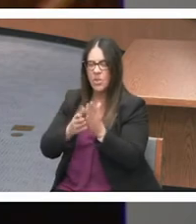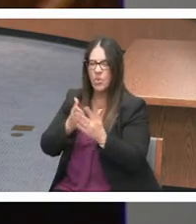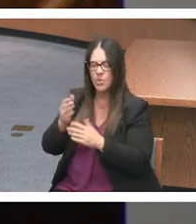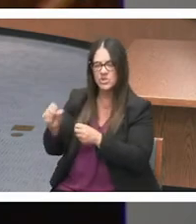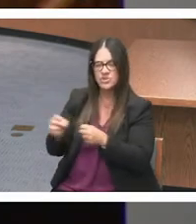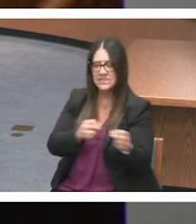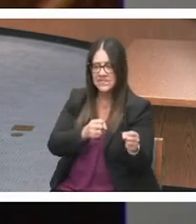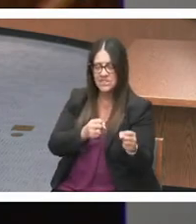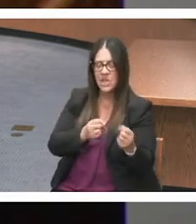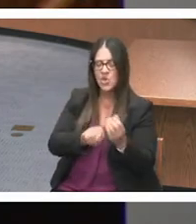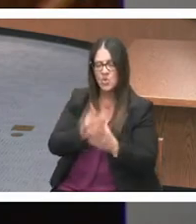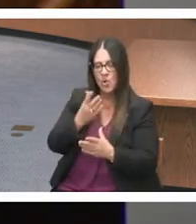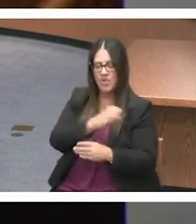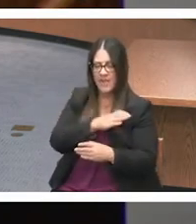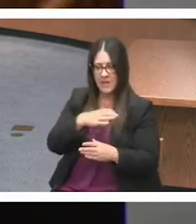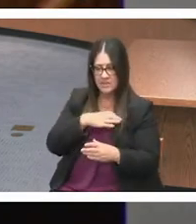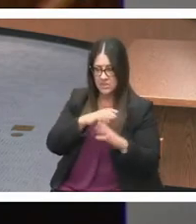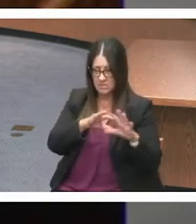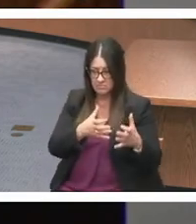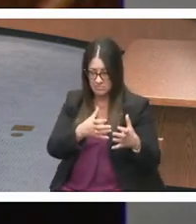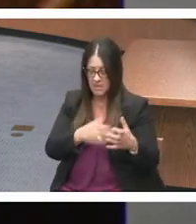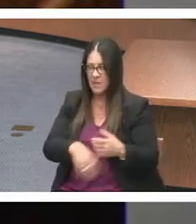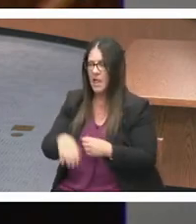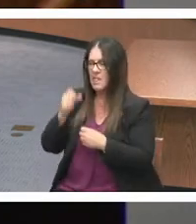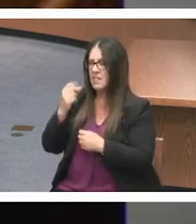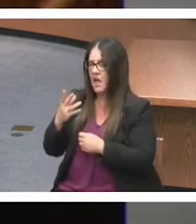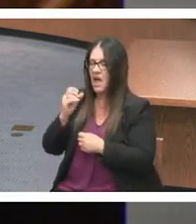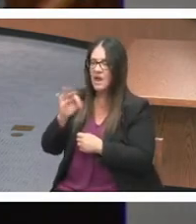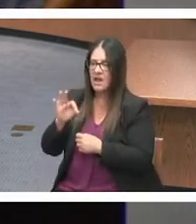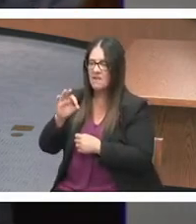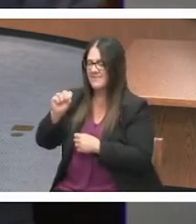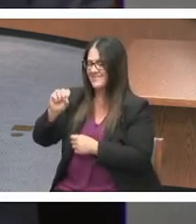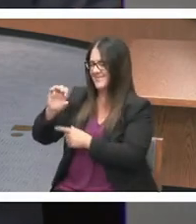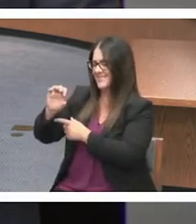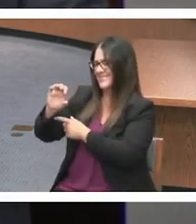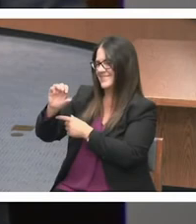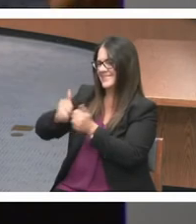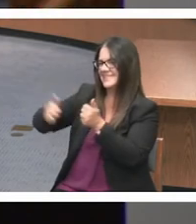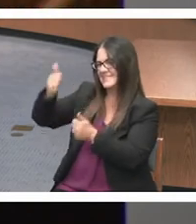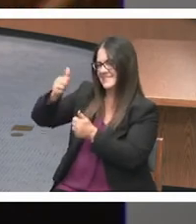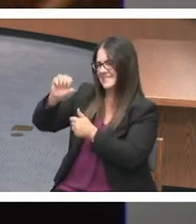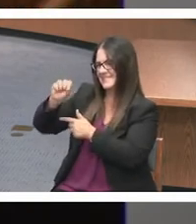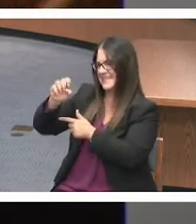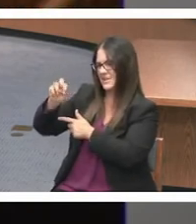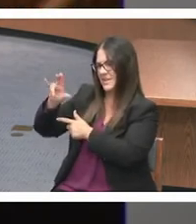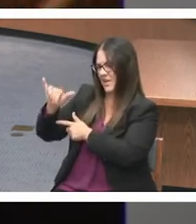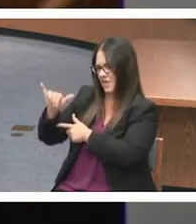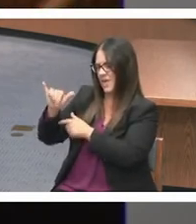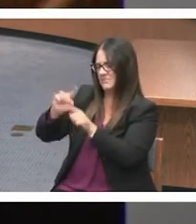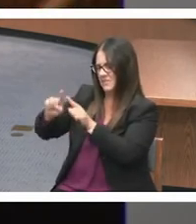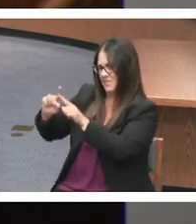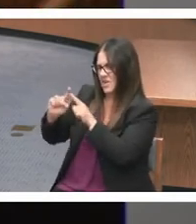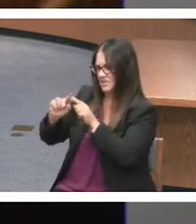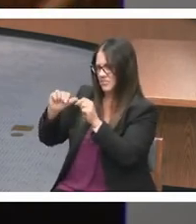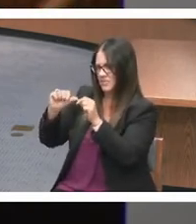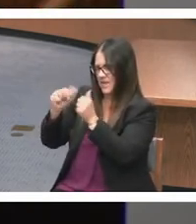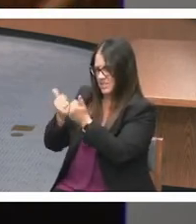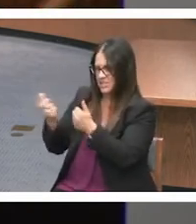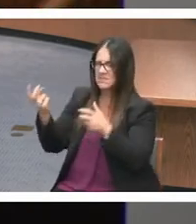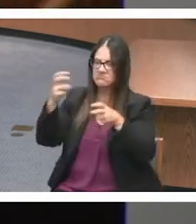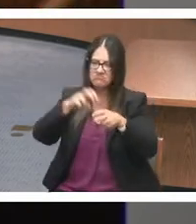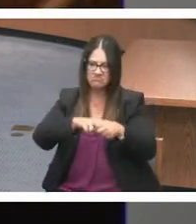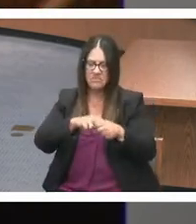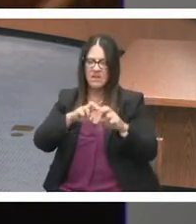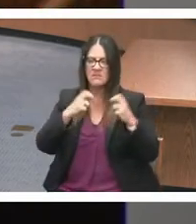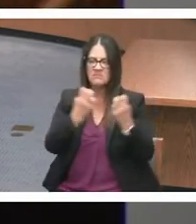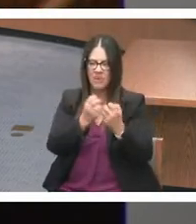is a body that a lot of secretaries sit on, and it's a public body. So the notion is, rather than just do a bunch of resilience programs that may